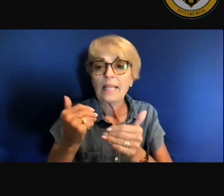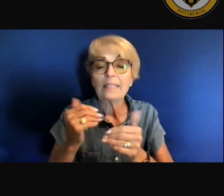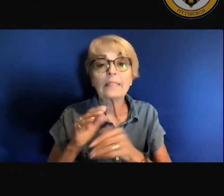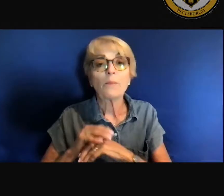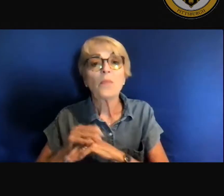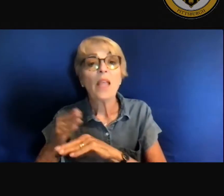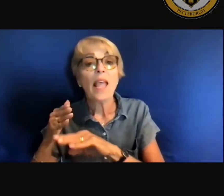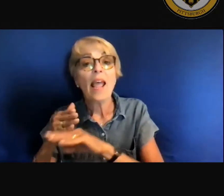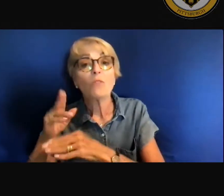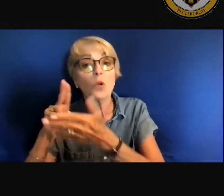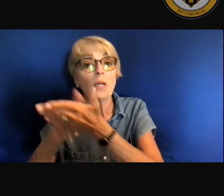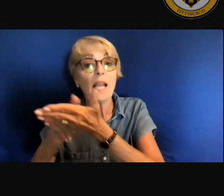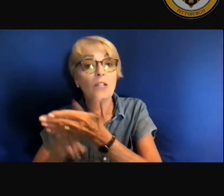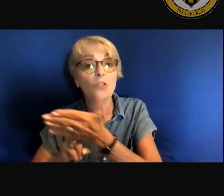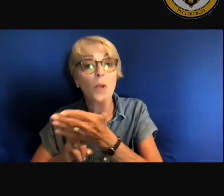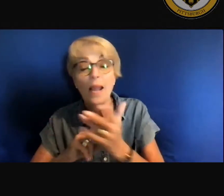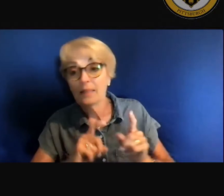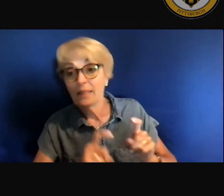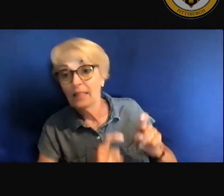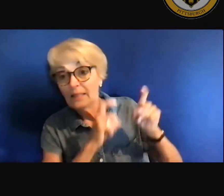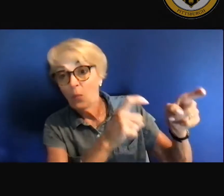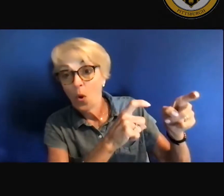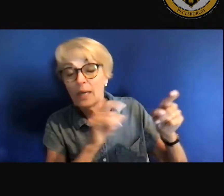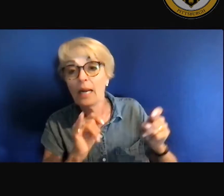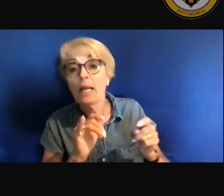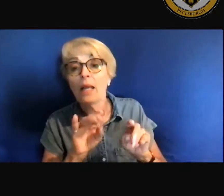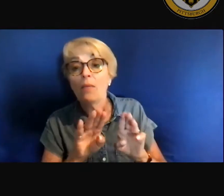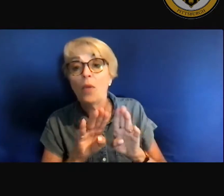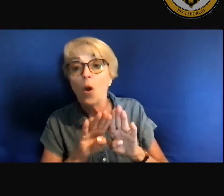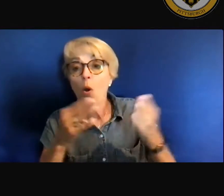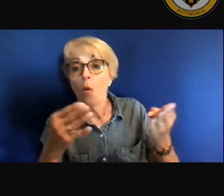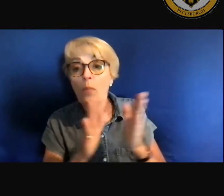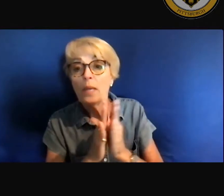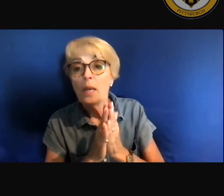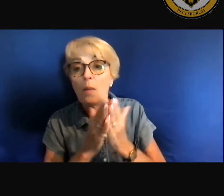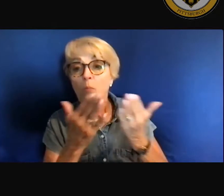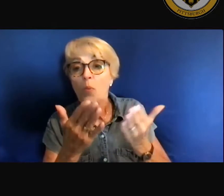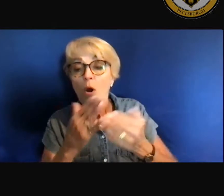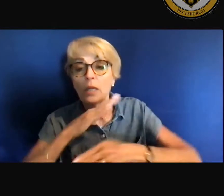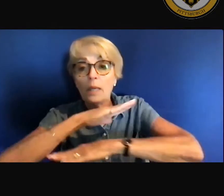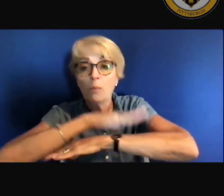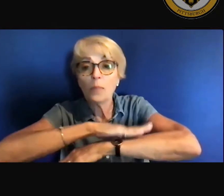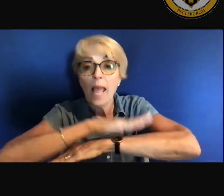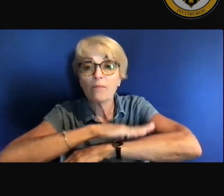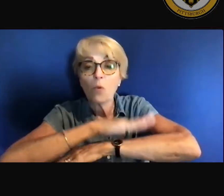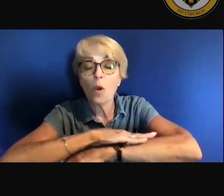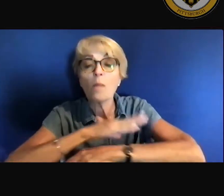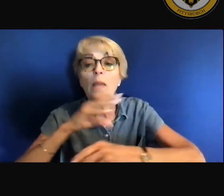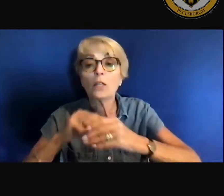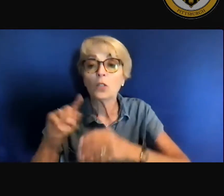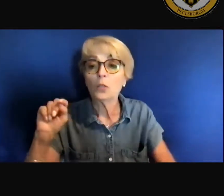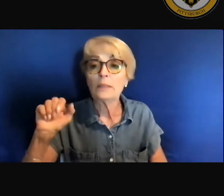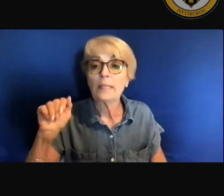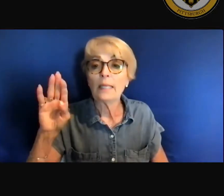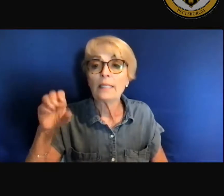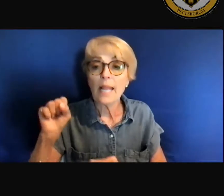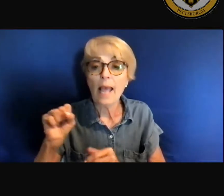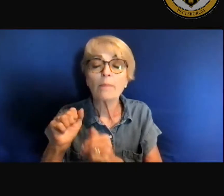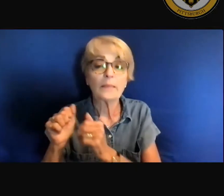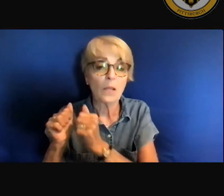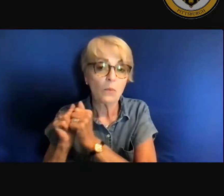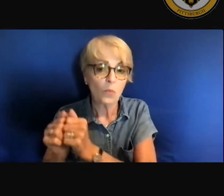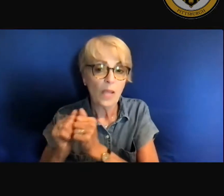been awarded, the open book platform includes big bid tabs alongside the executed contract.